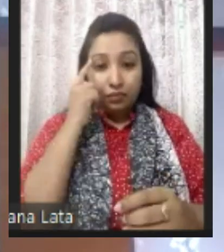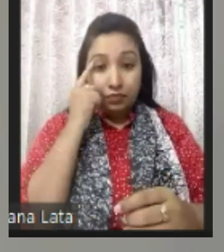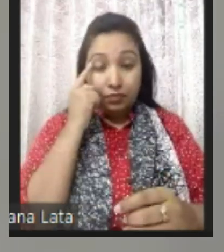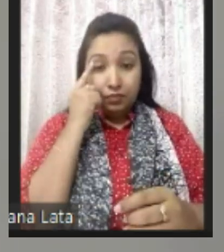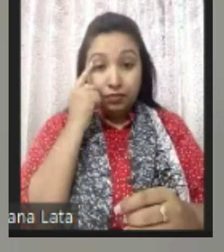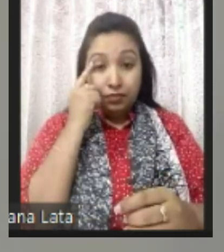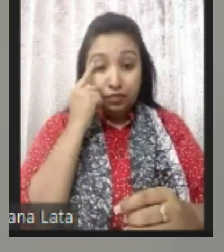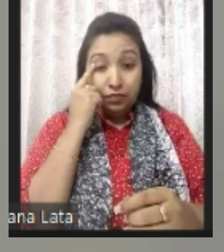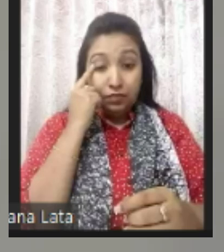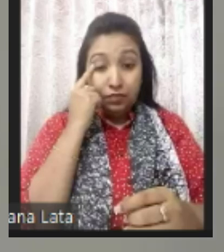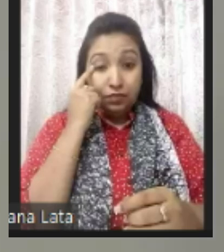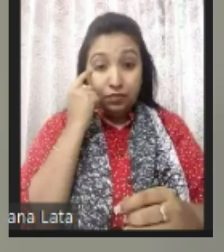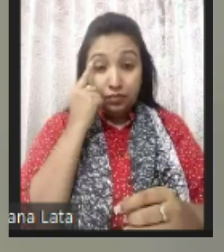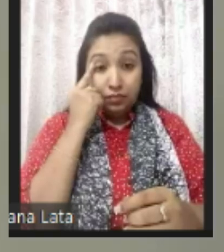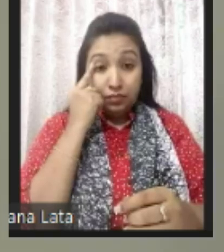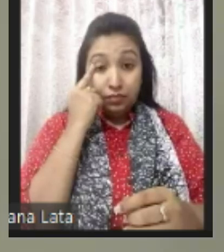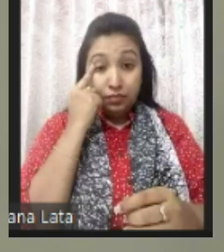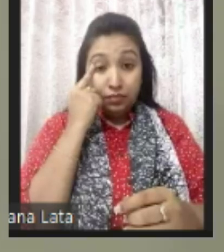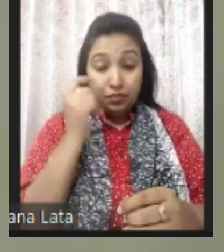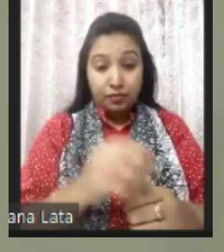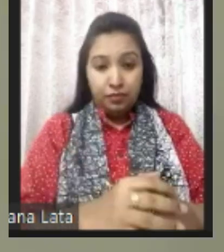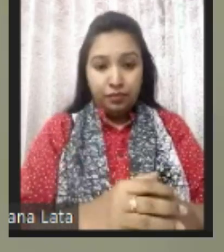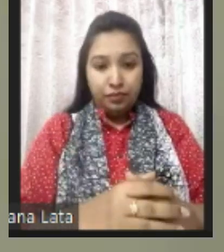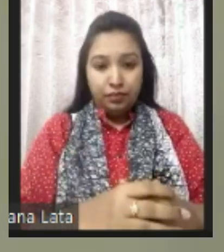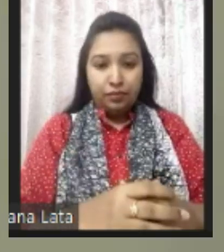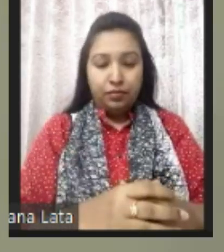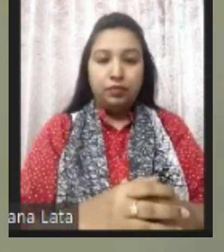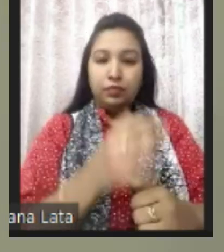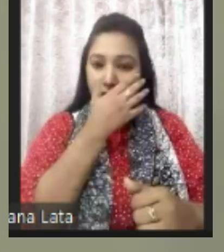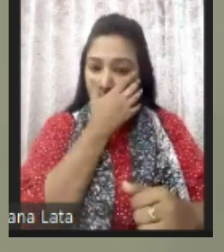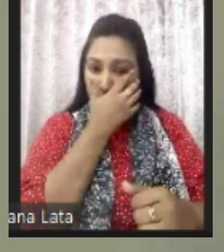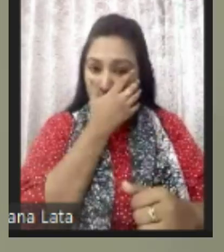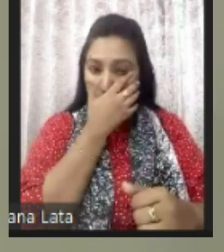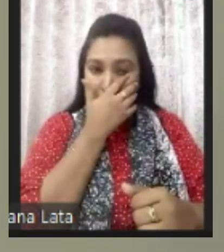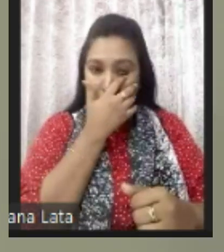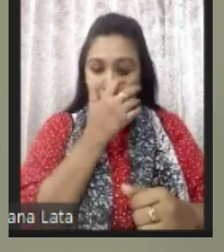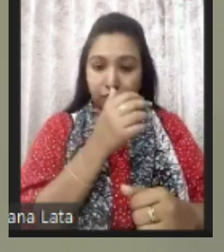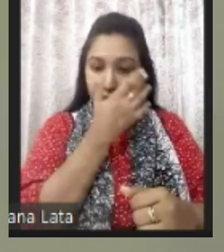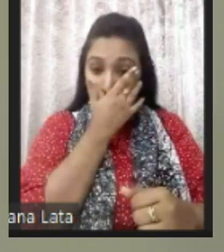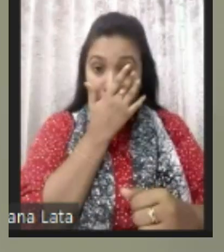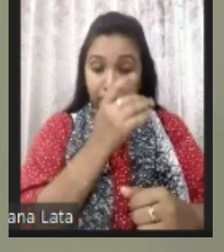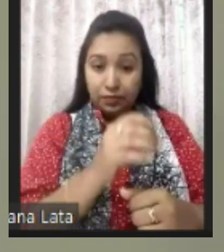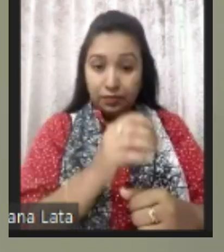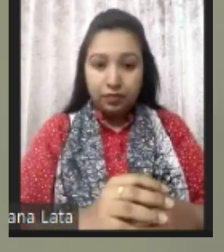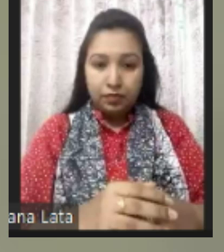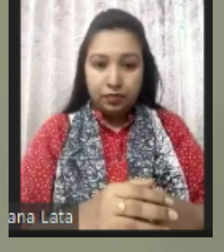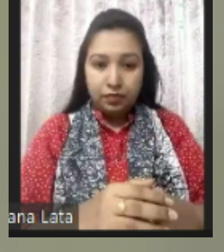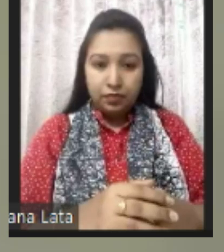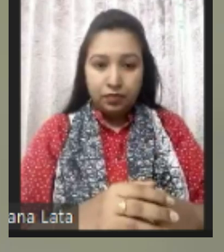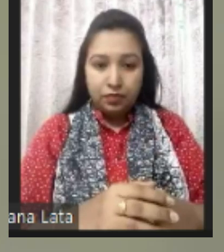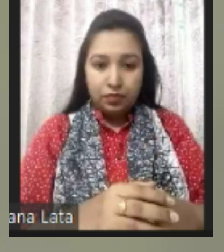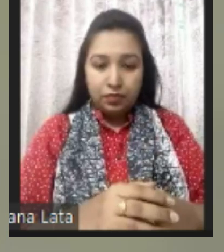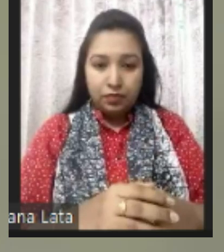Muzamil Bhai, you want to leave? Sure, please go ahead. I will actually end with the